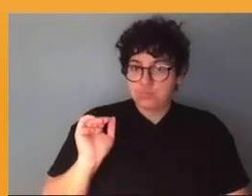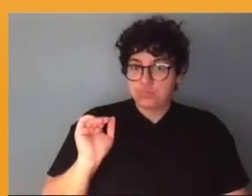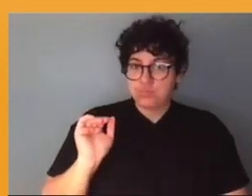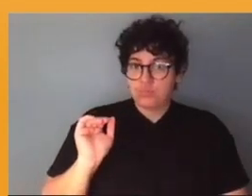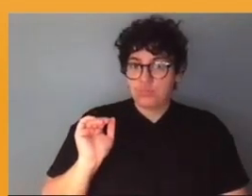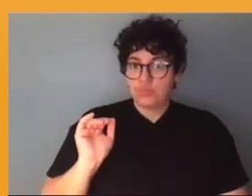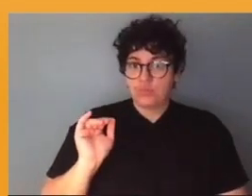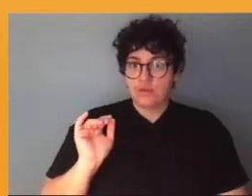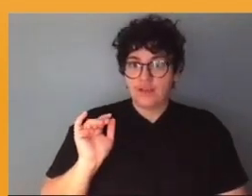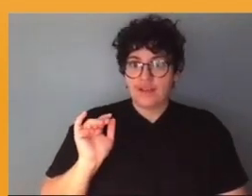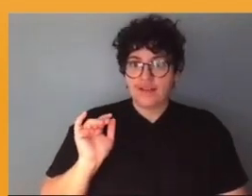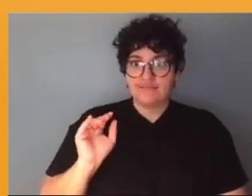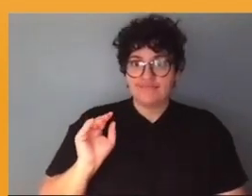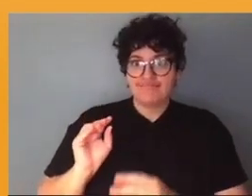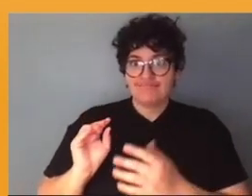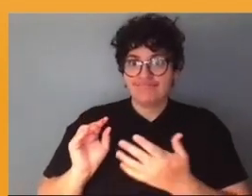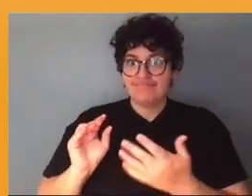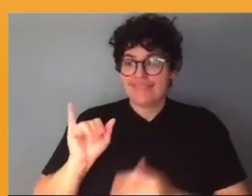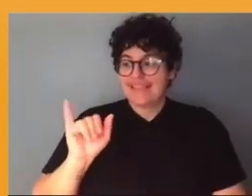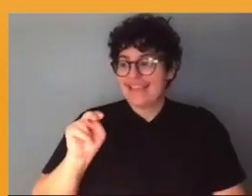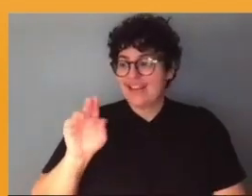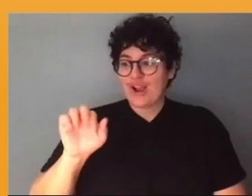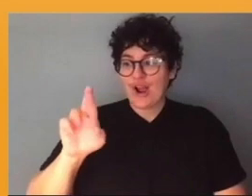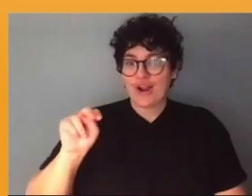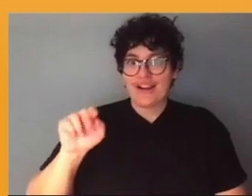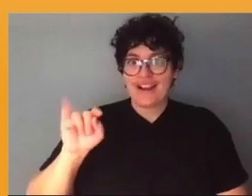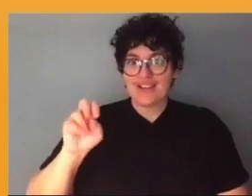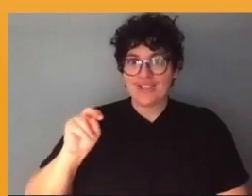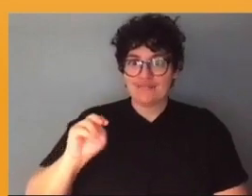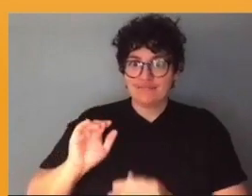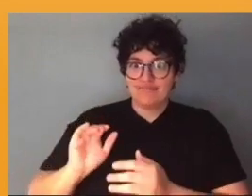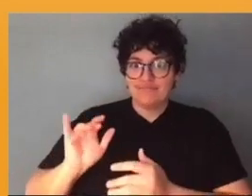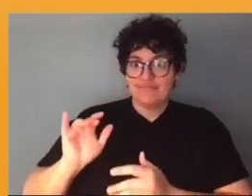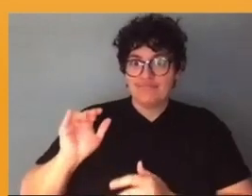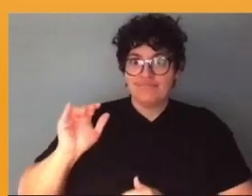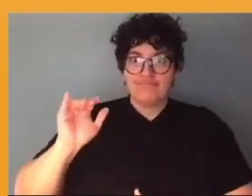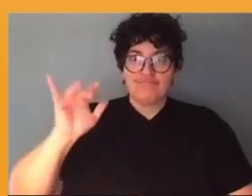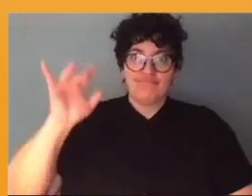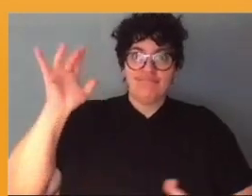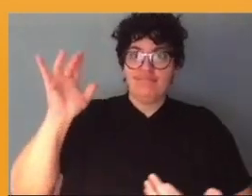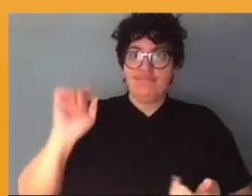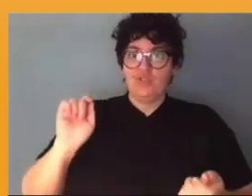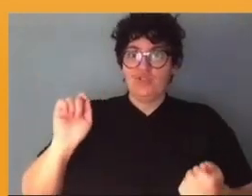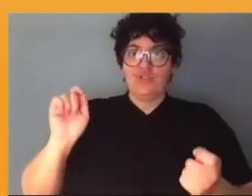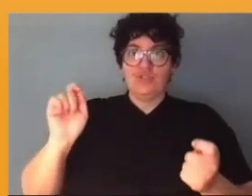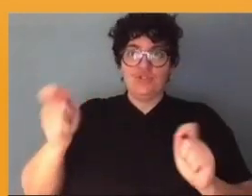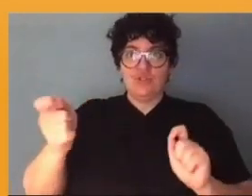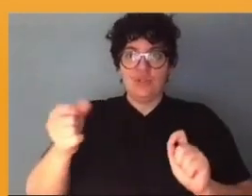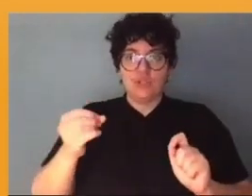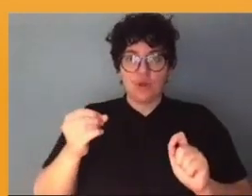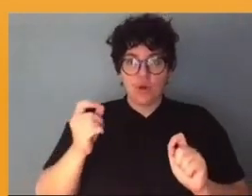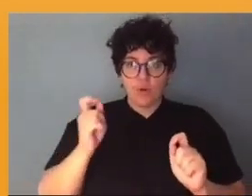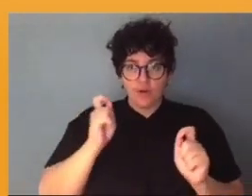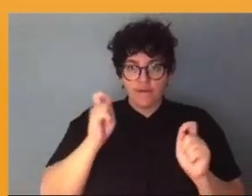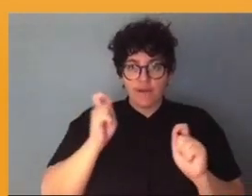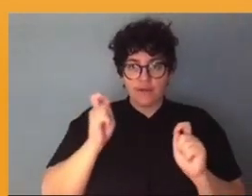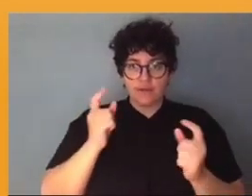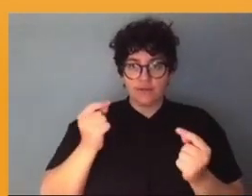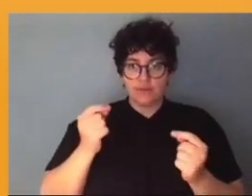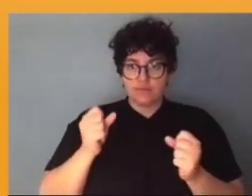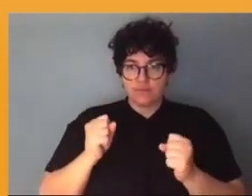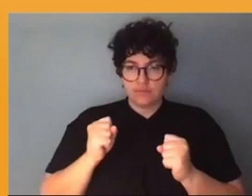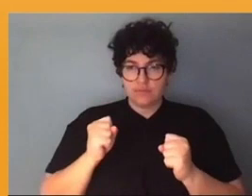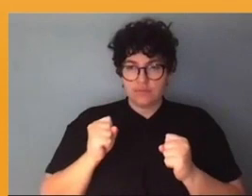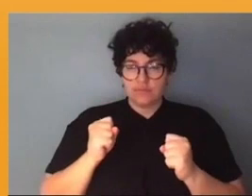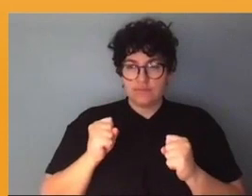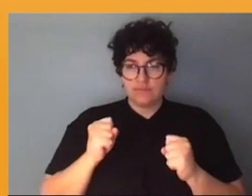that incarnation of him into a god. And so using those facial expressions, you know, of clenched fists to